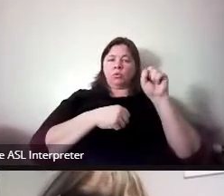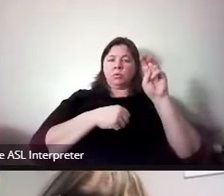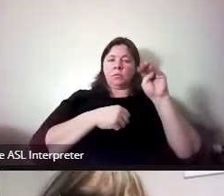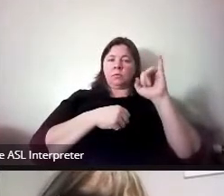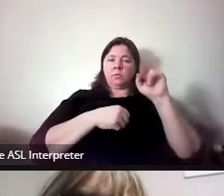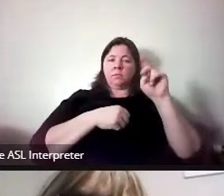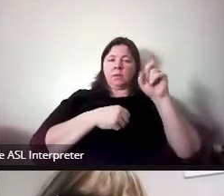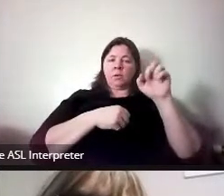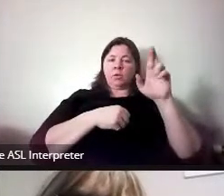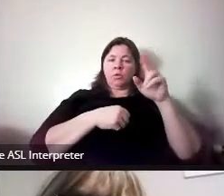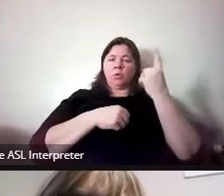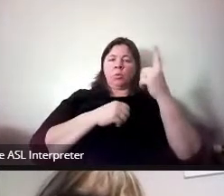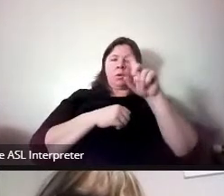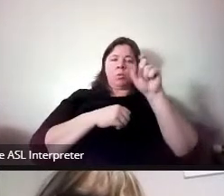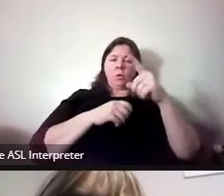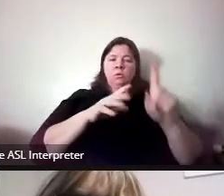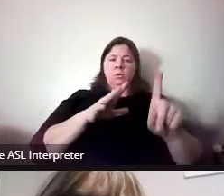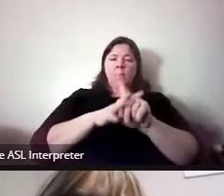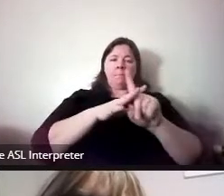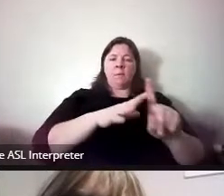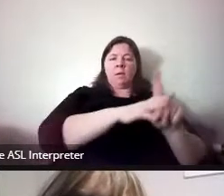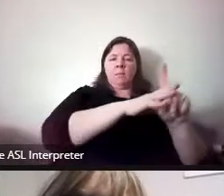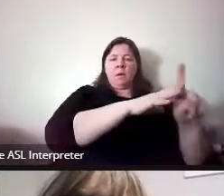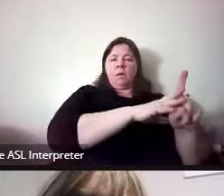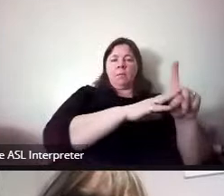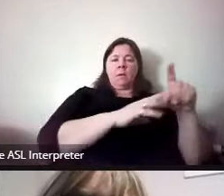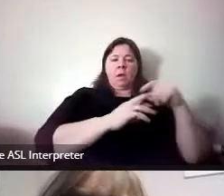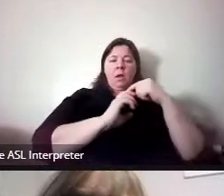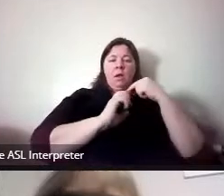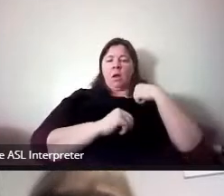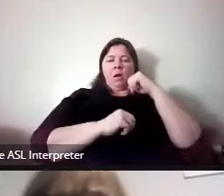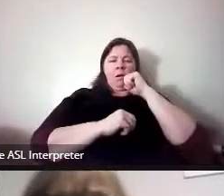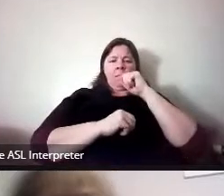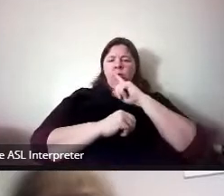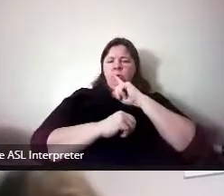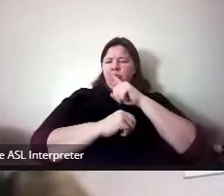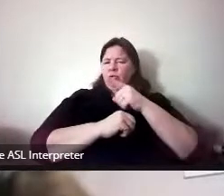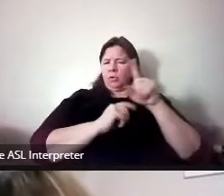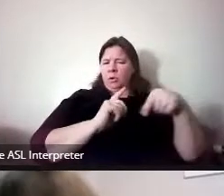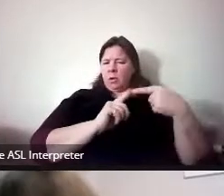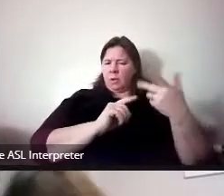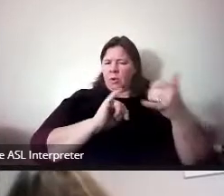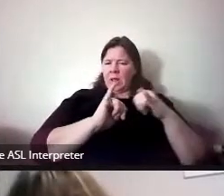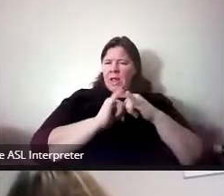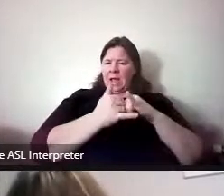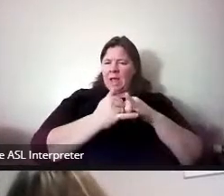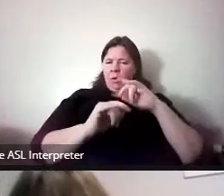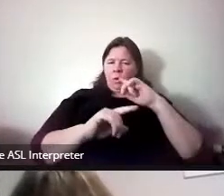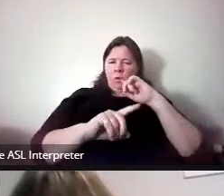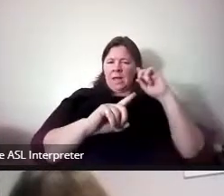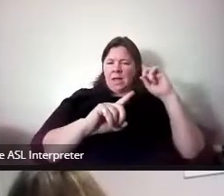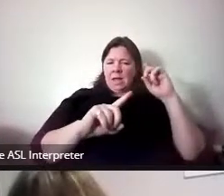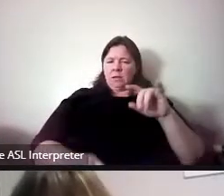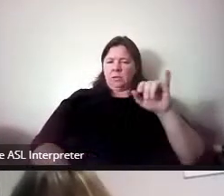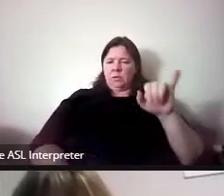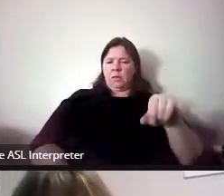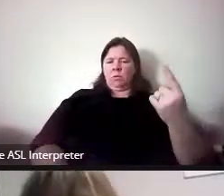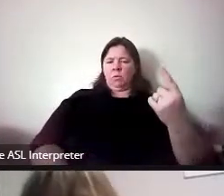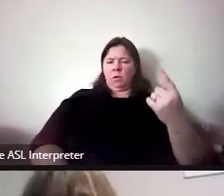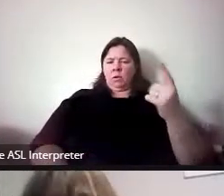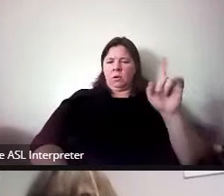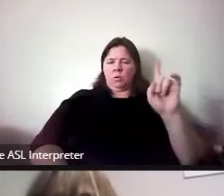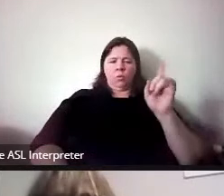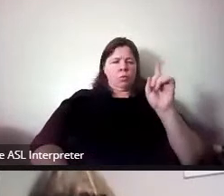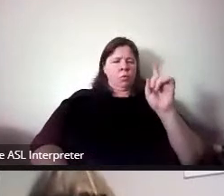keeps coming up, which I'm actually not sure how to answer. Where is